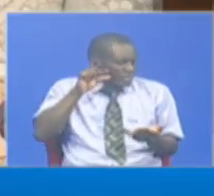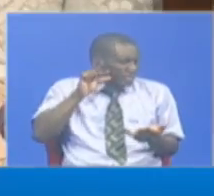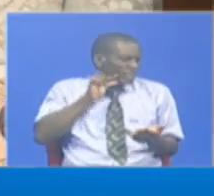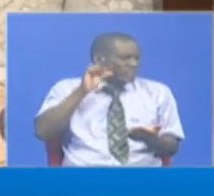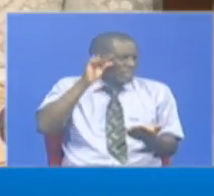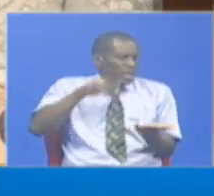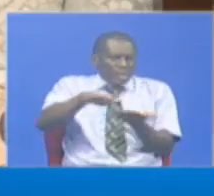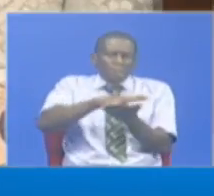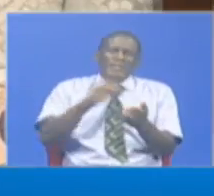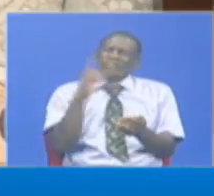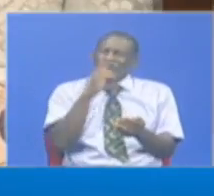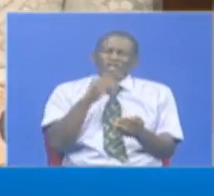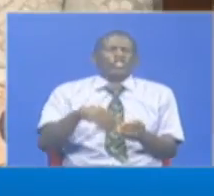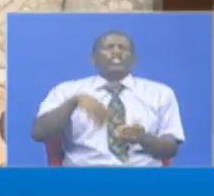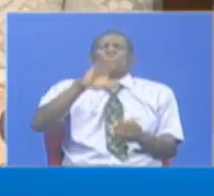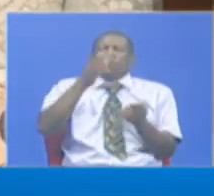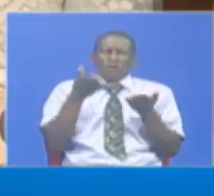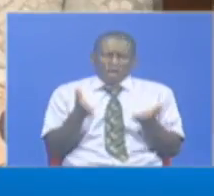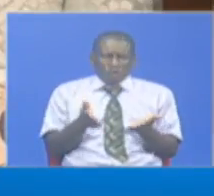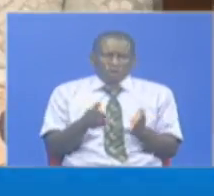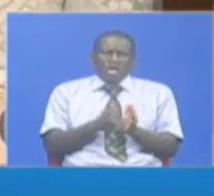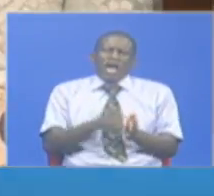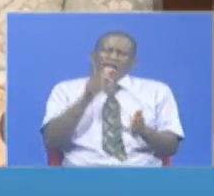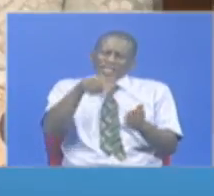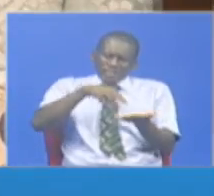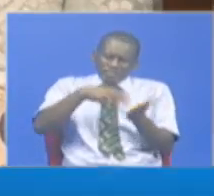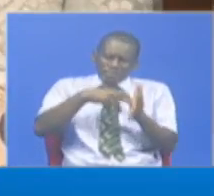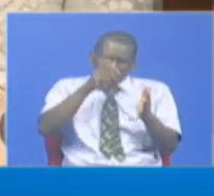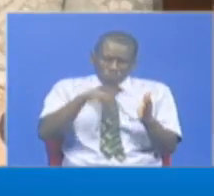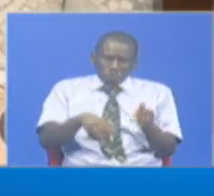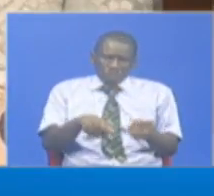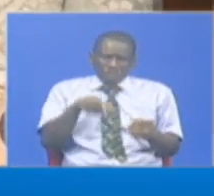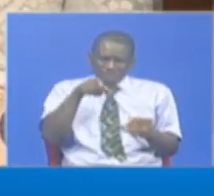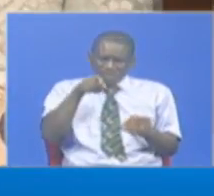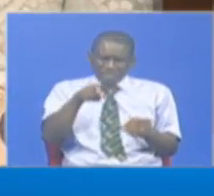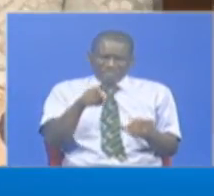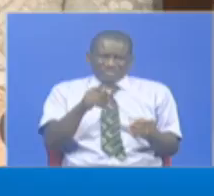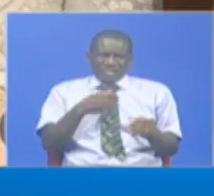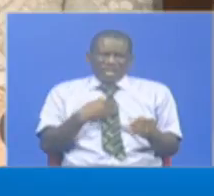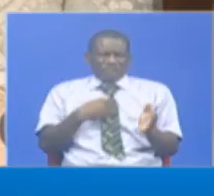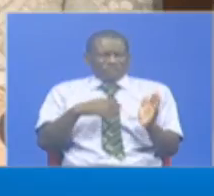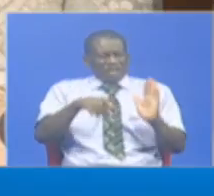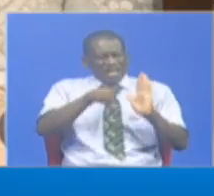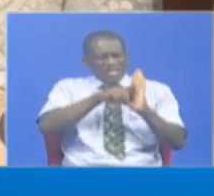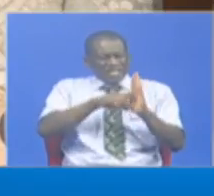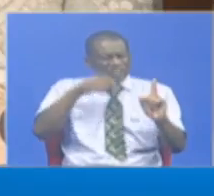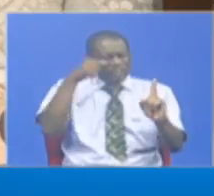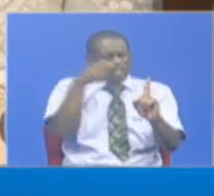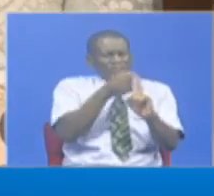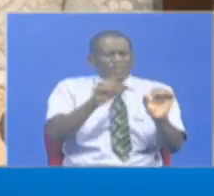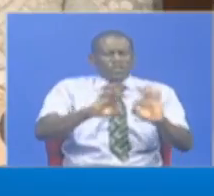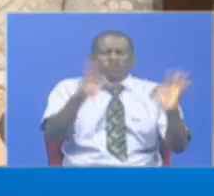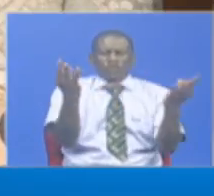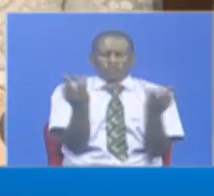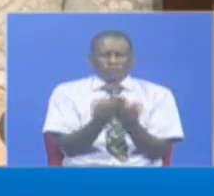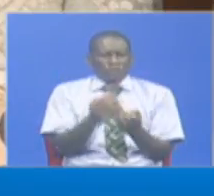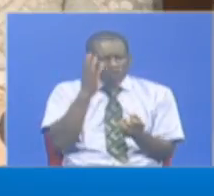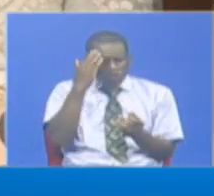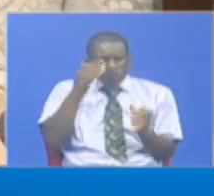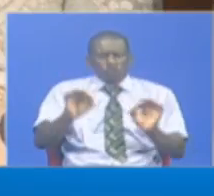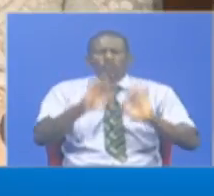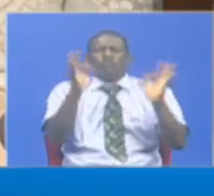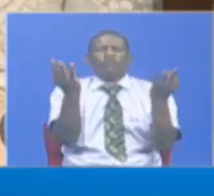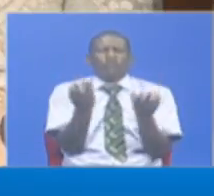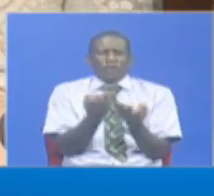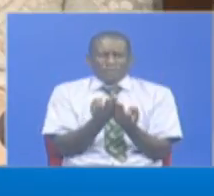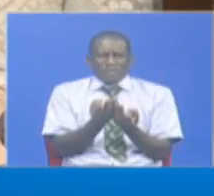violence has increased. And what that means, it has a very negative impact on family. You know, families are